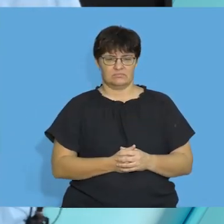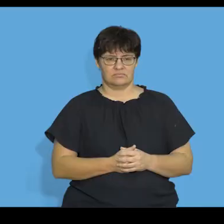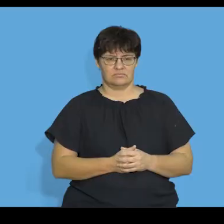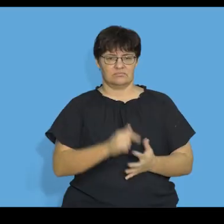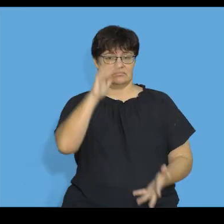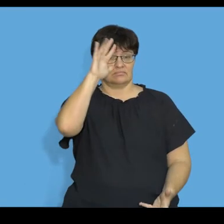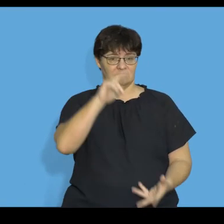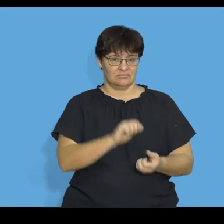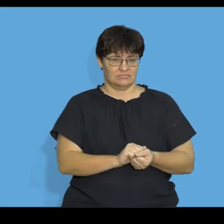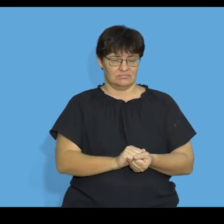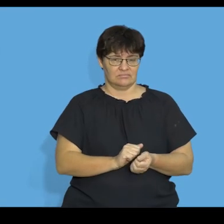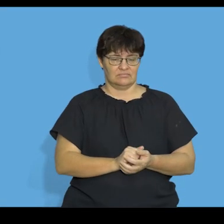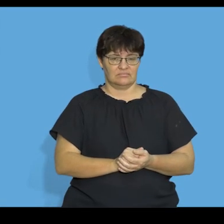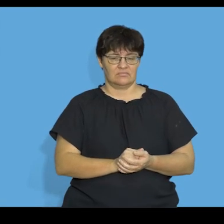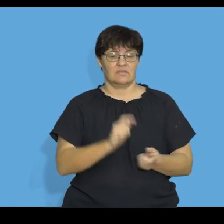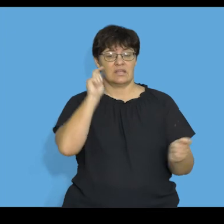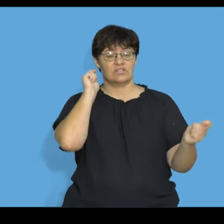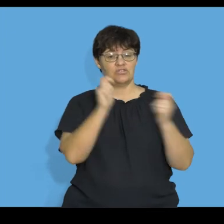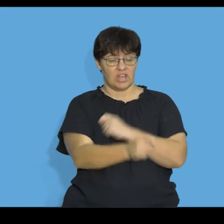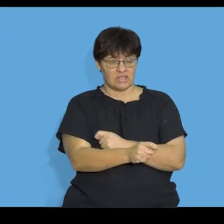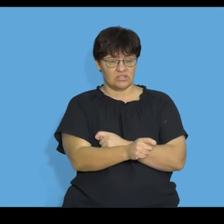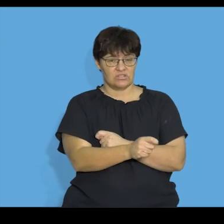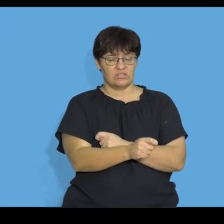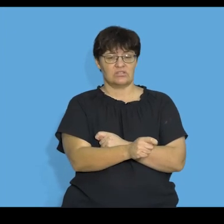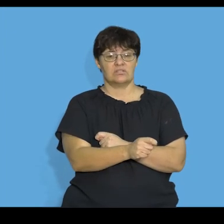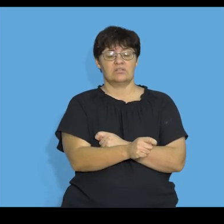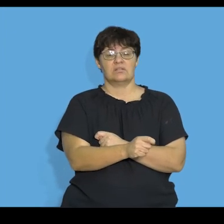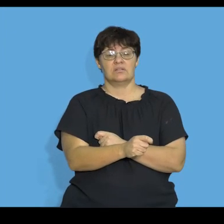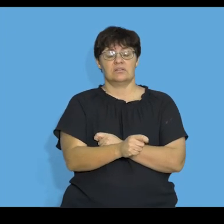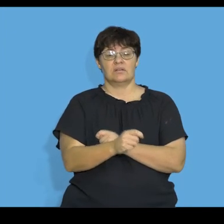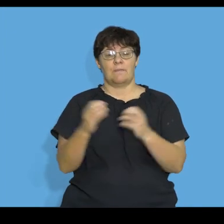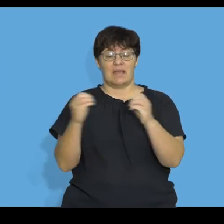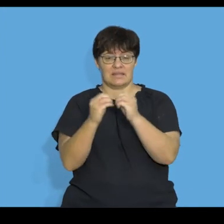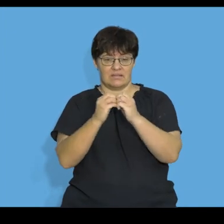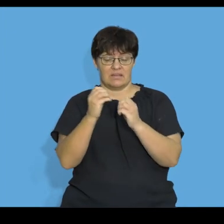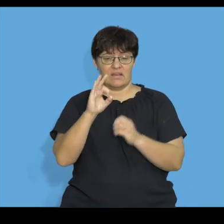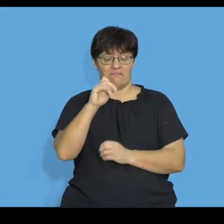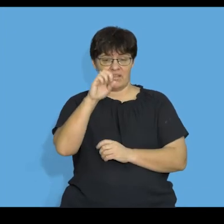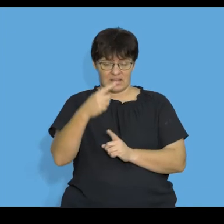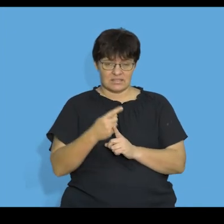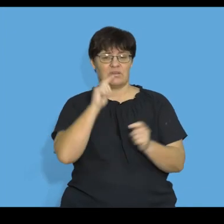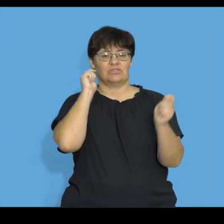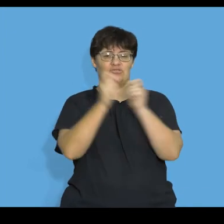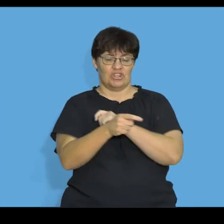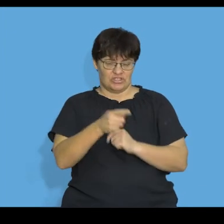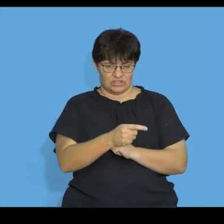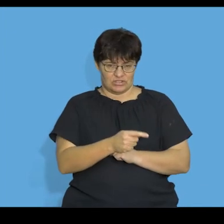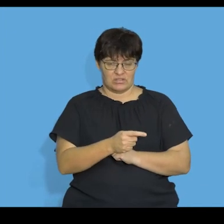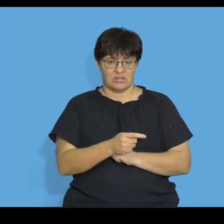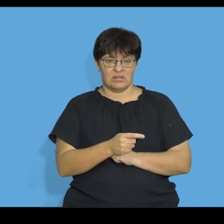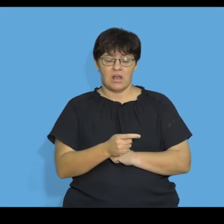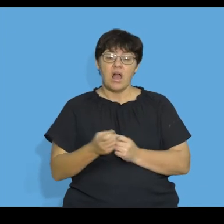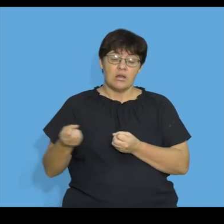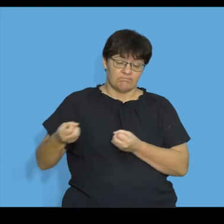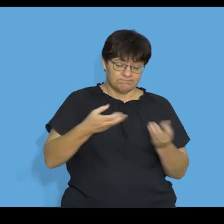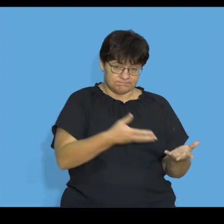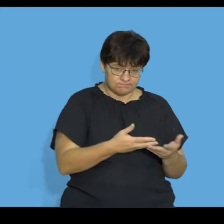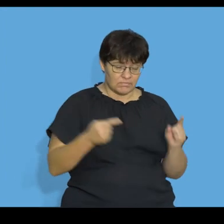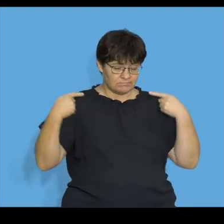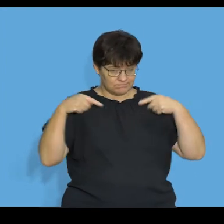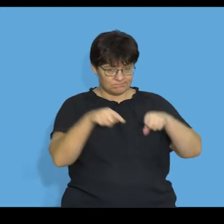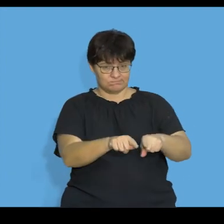for you. Remember, changing magnetic flux is required to induce an EMF across the ends of a coil. The induced current is directly proportional